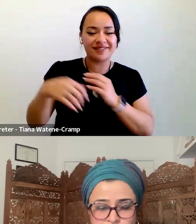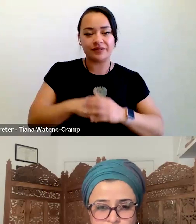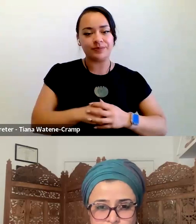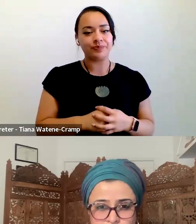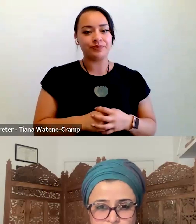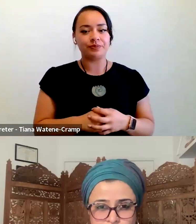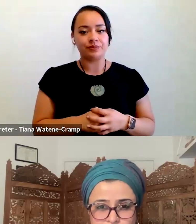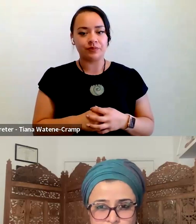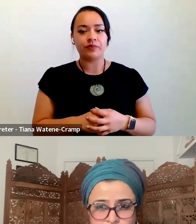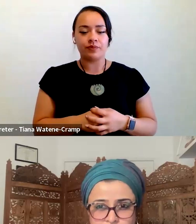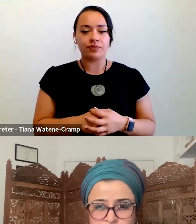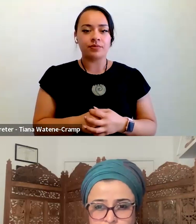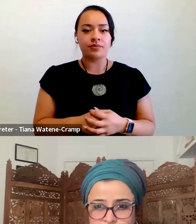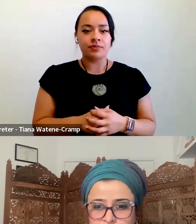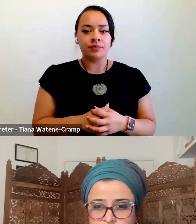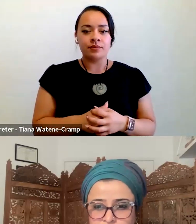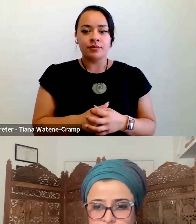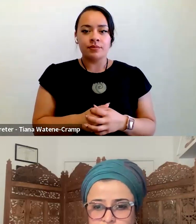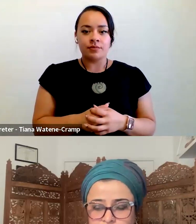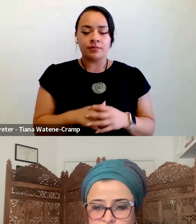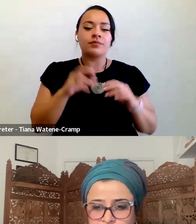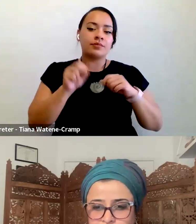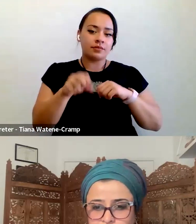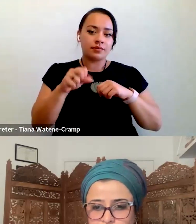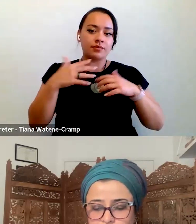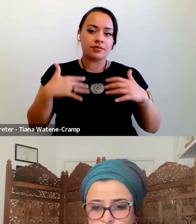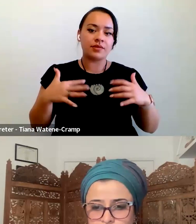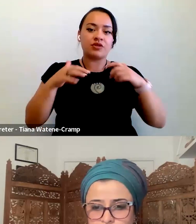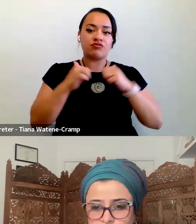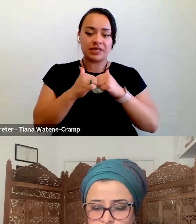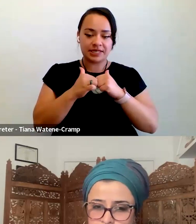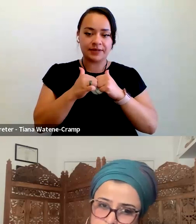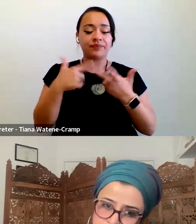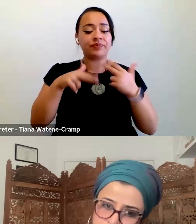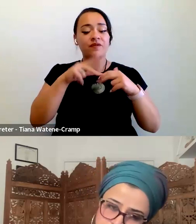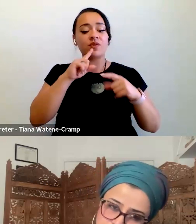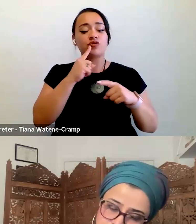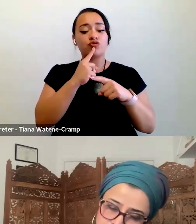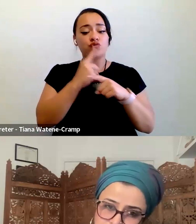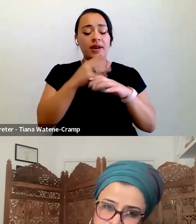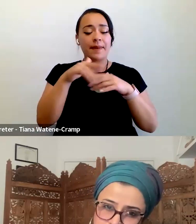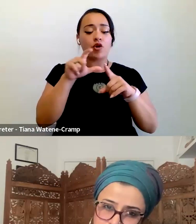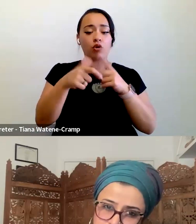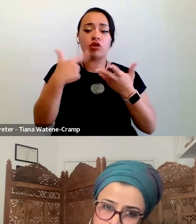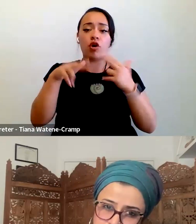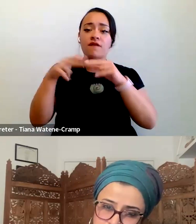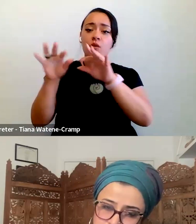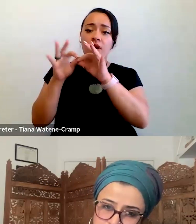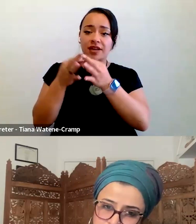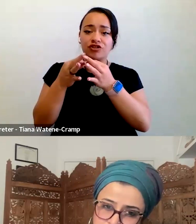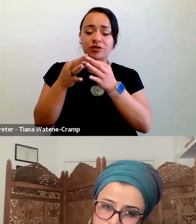Thanks, Tasneem. I agree. And I mean, again, if we talk about culture of organisations, there's also cultures of